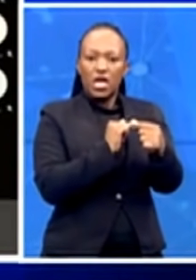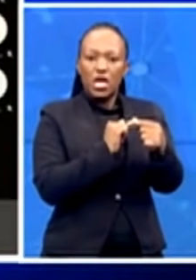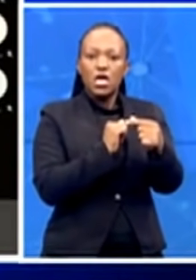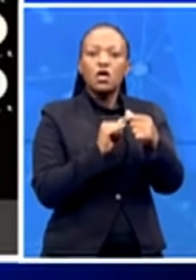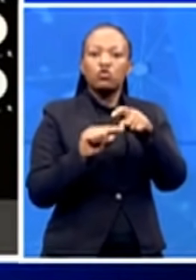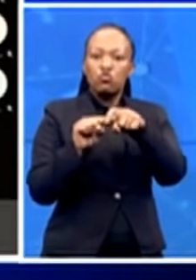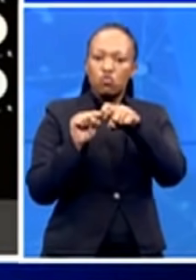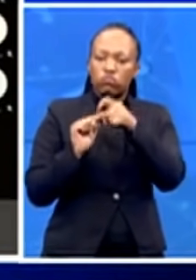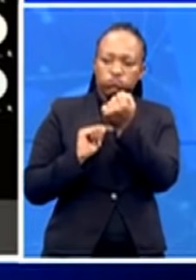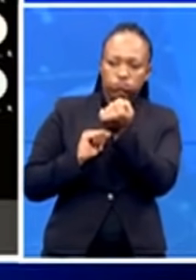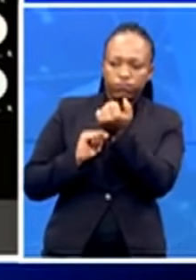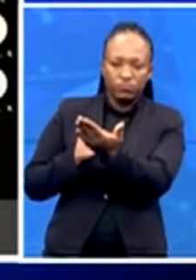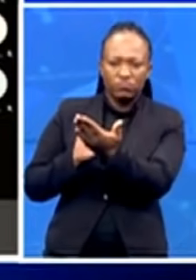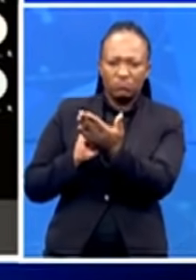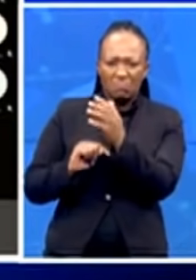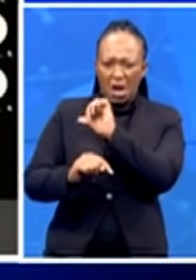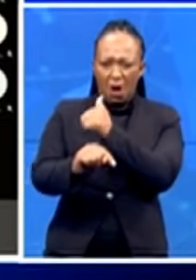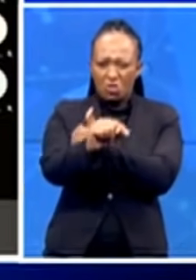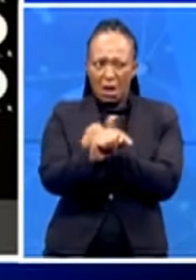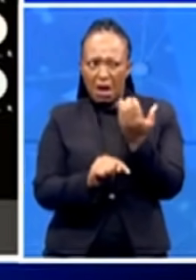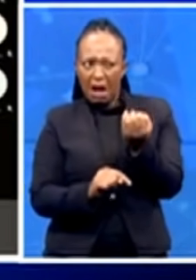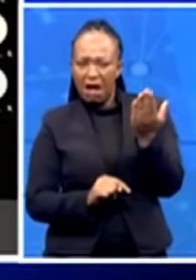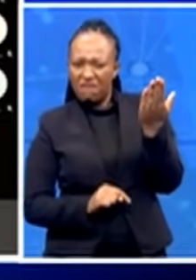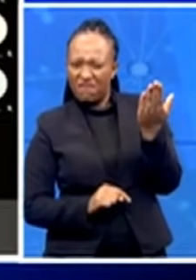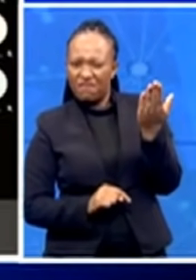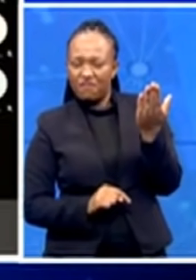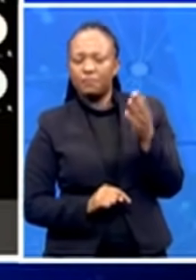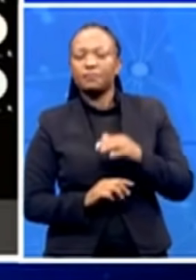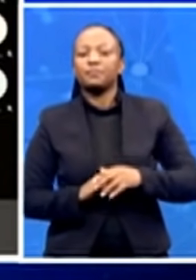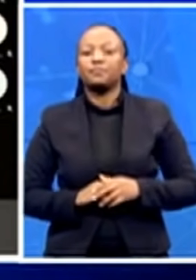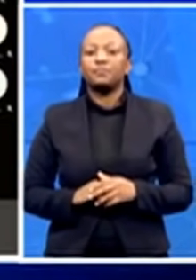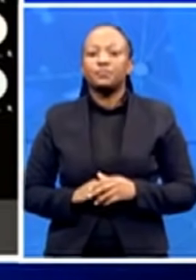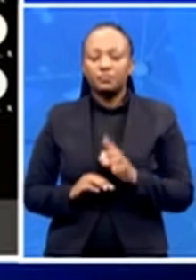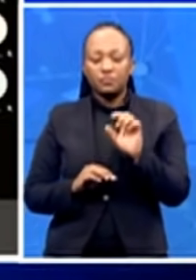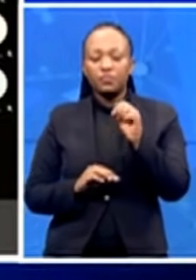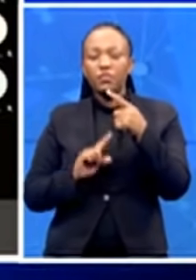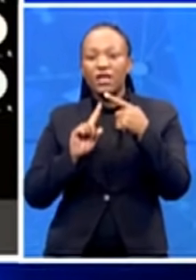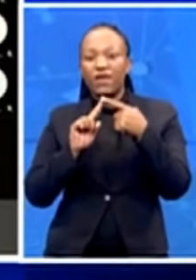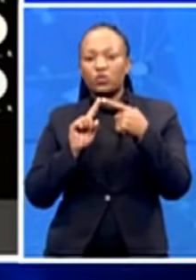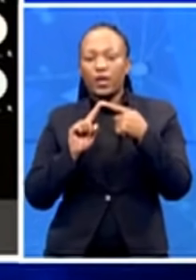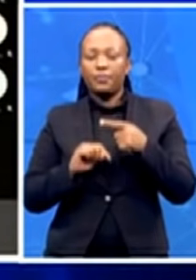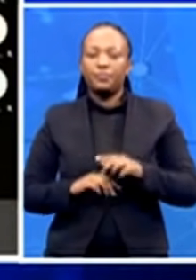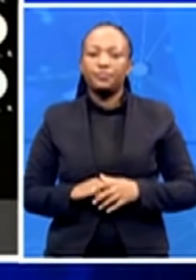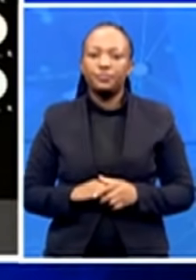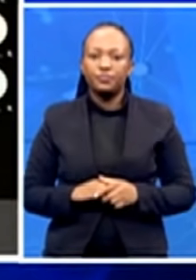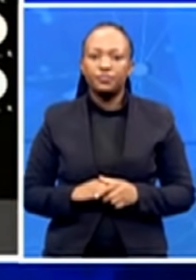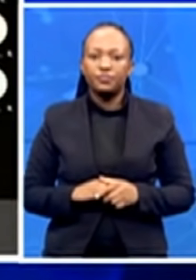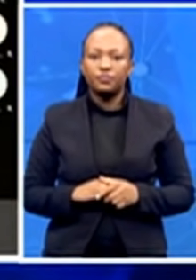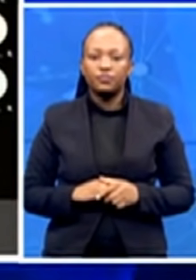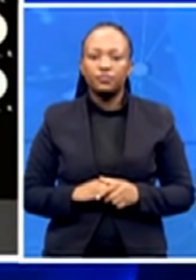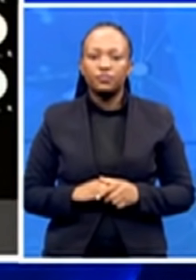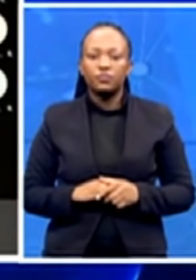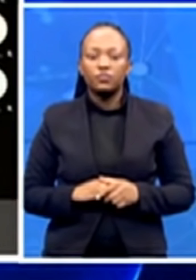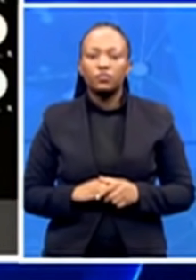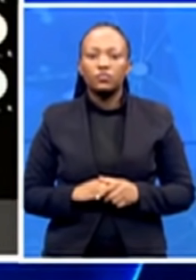We first deal with the question of Audi. The question of a hearing in the context of a suspension